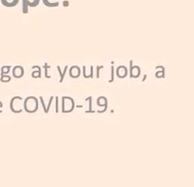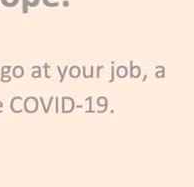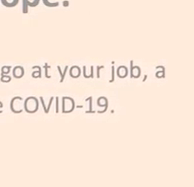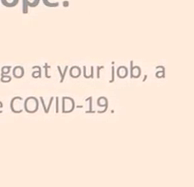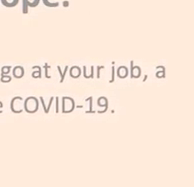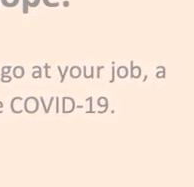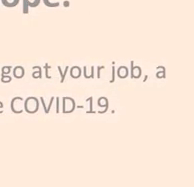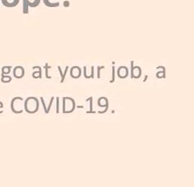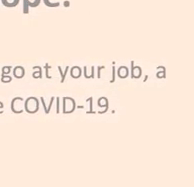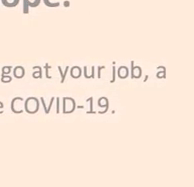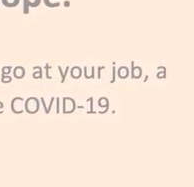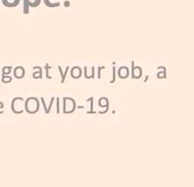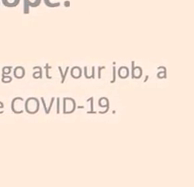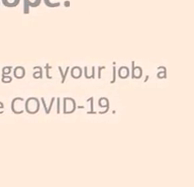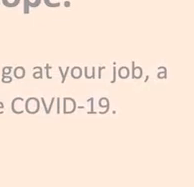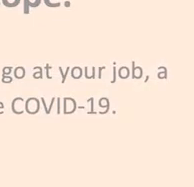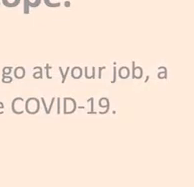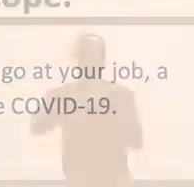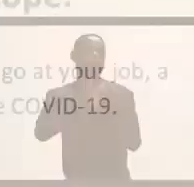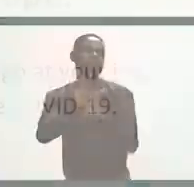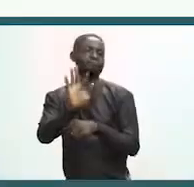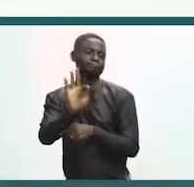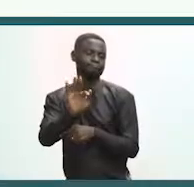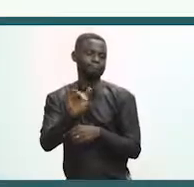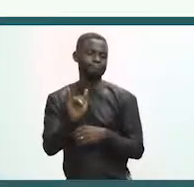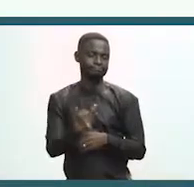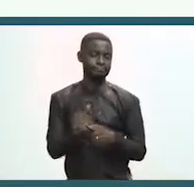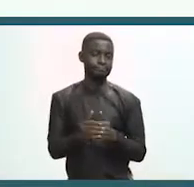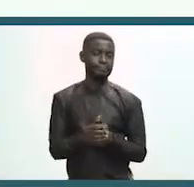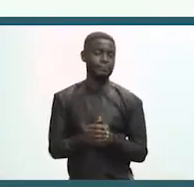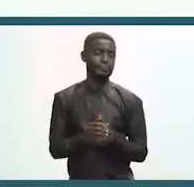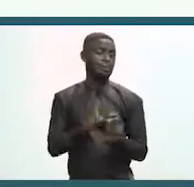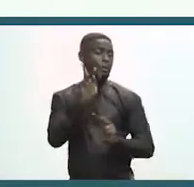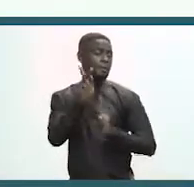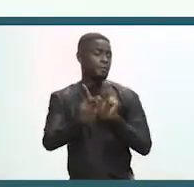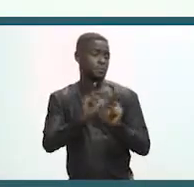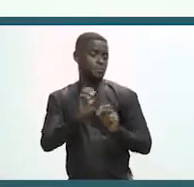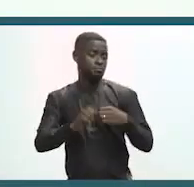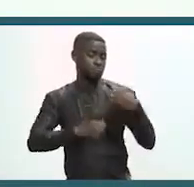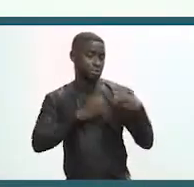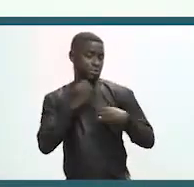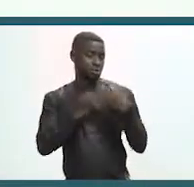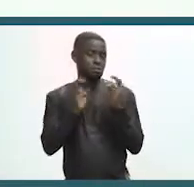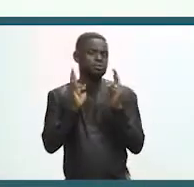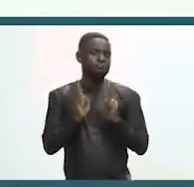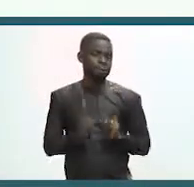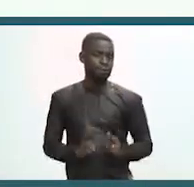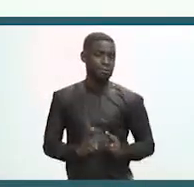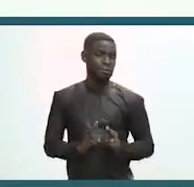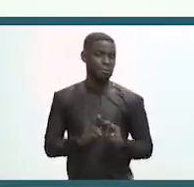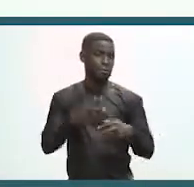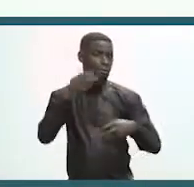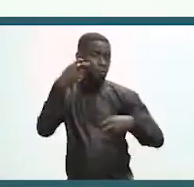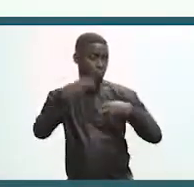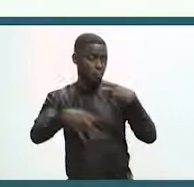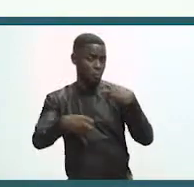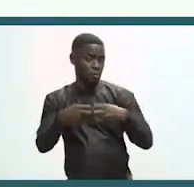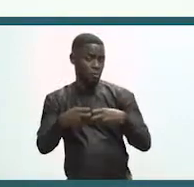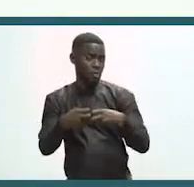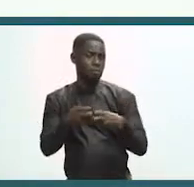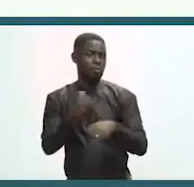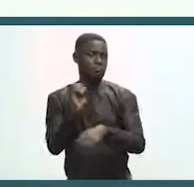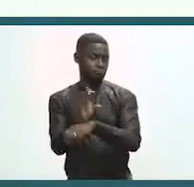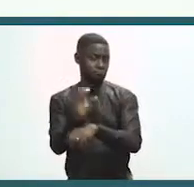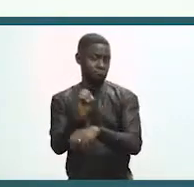like COVID-19. People are emotional beings, and crisis counseling